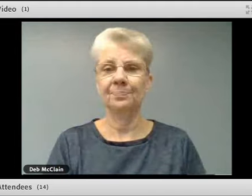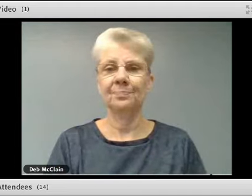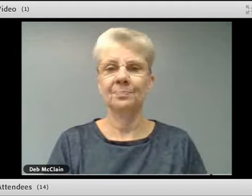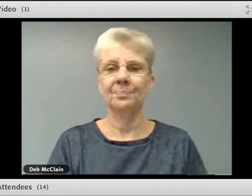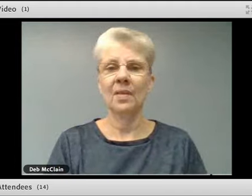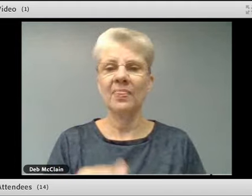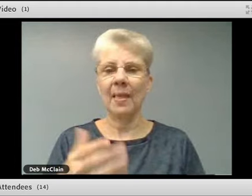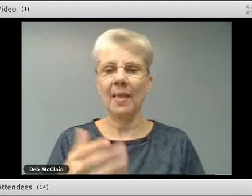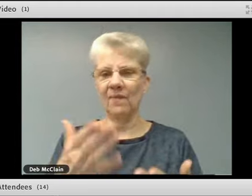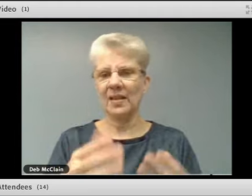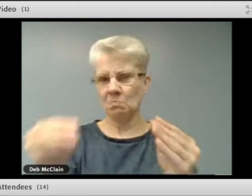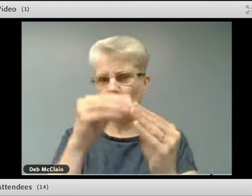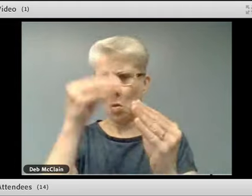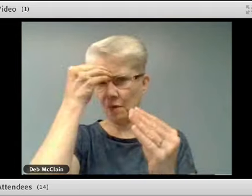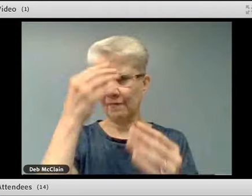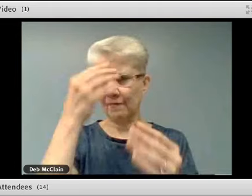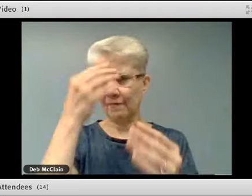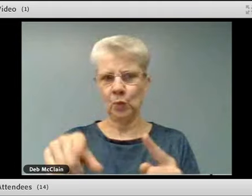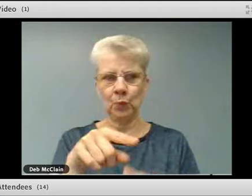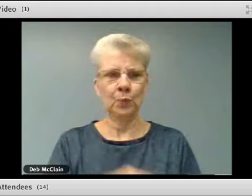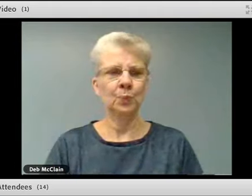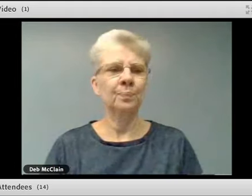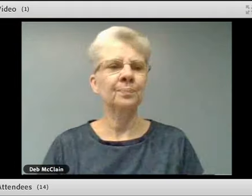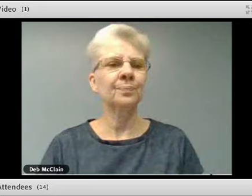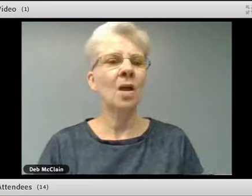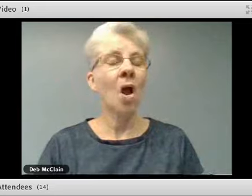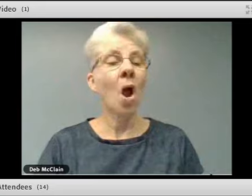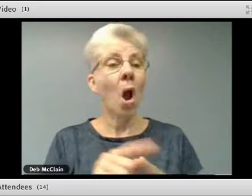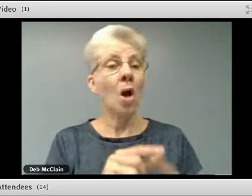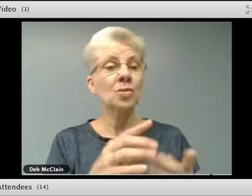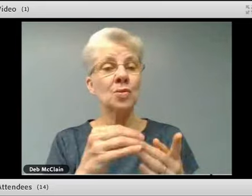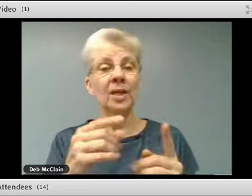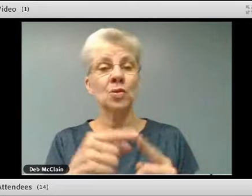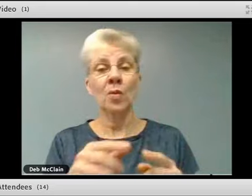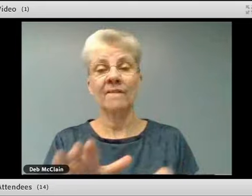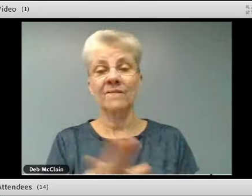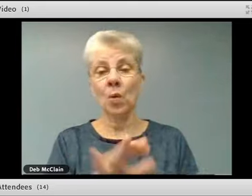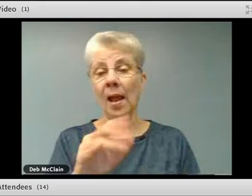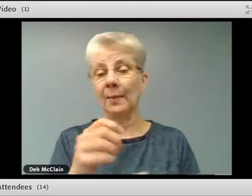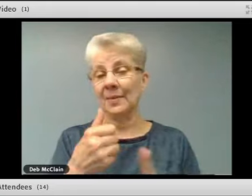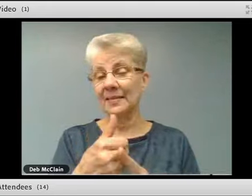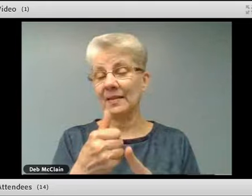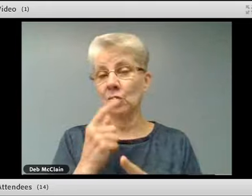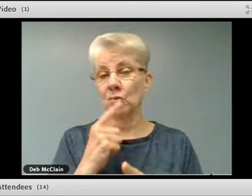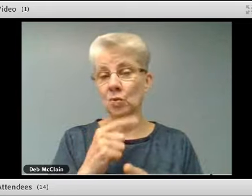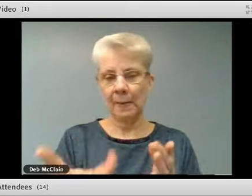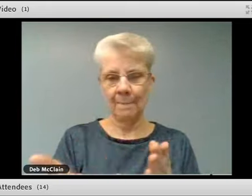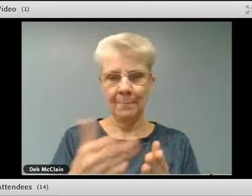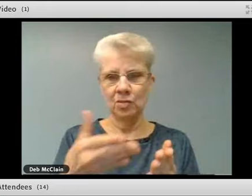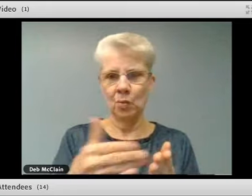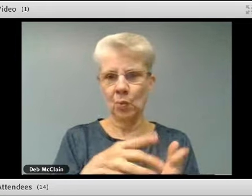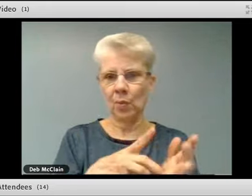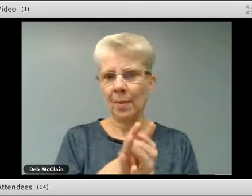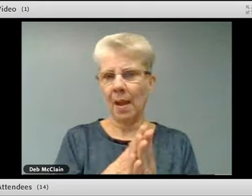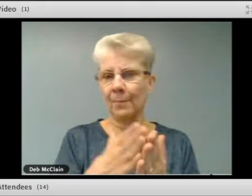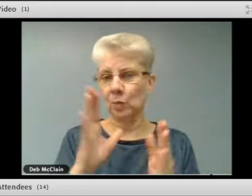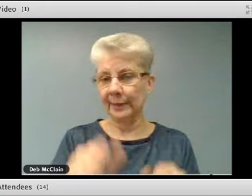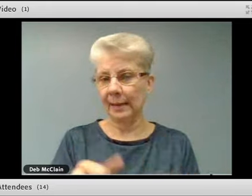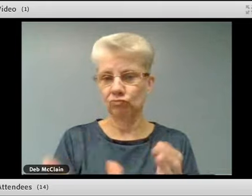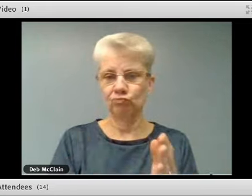you. And it'll also take you to the full item, so you can actually page through the Bible in